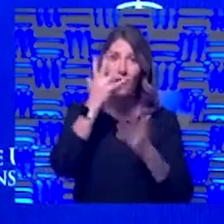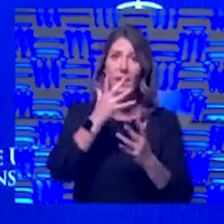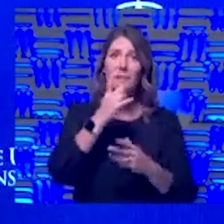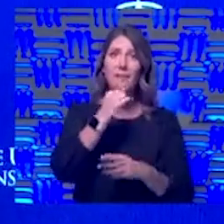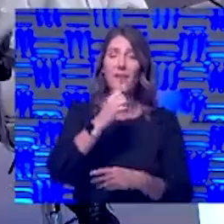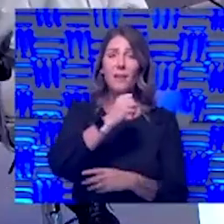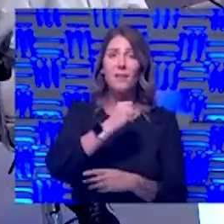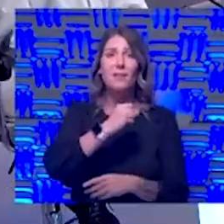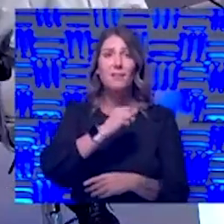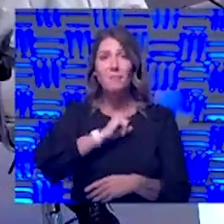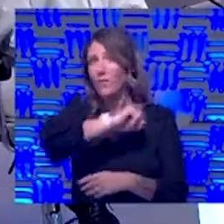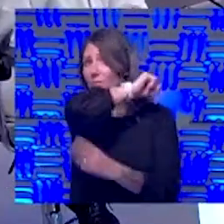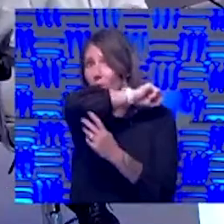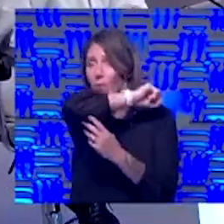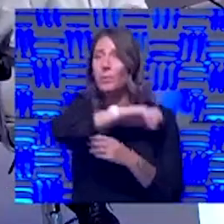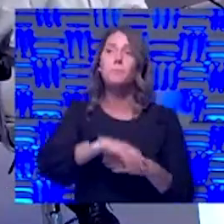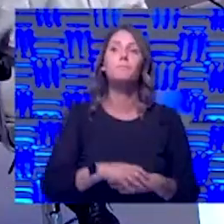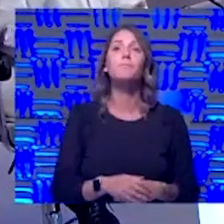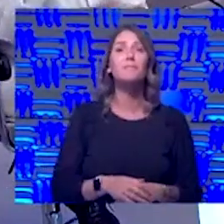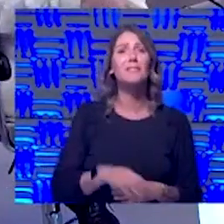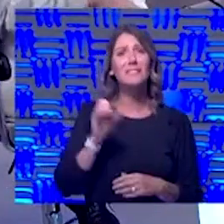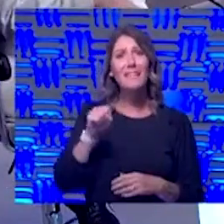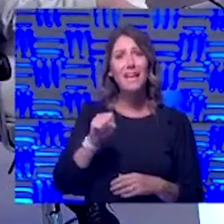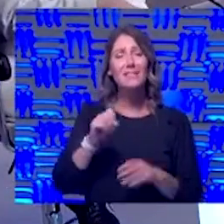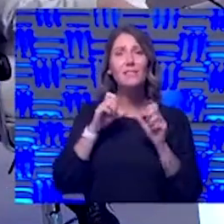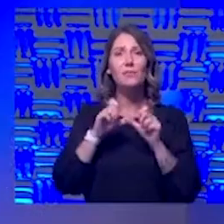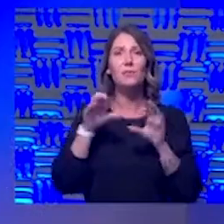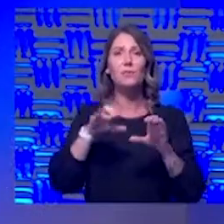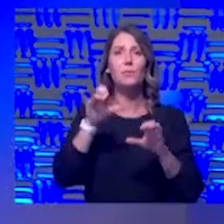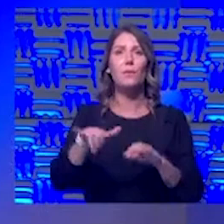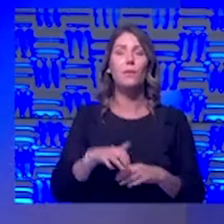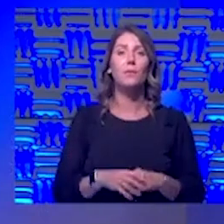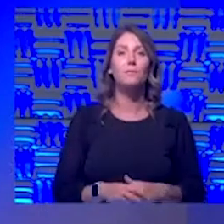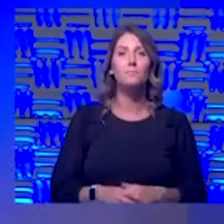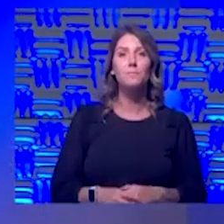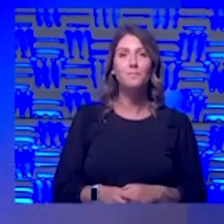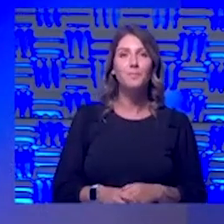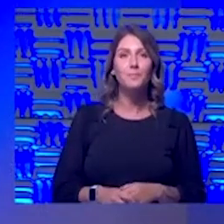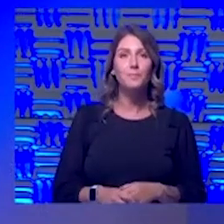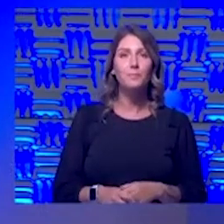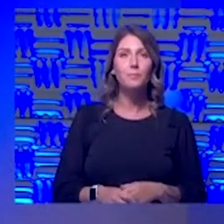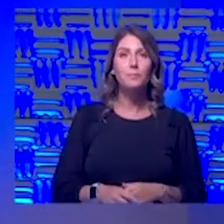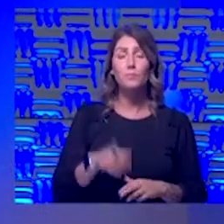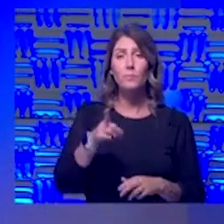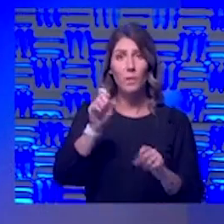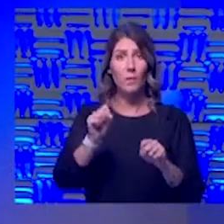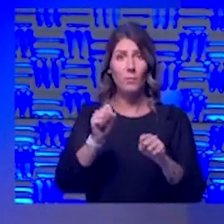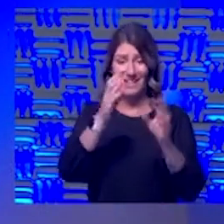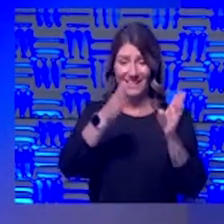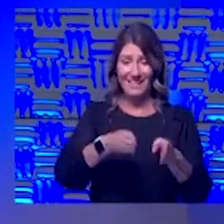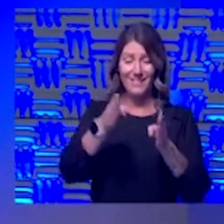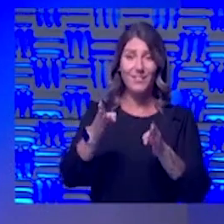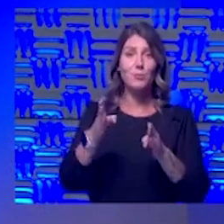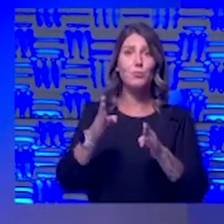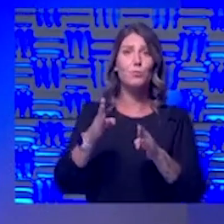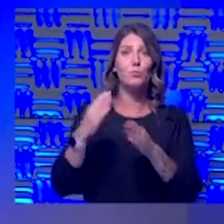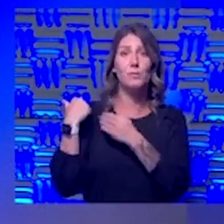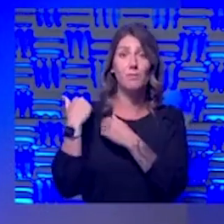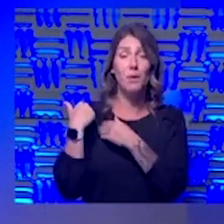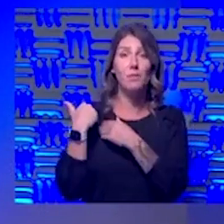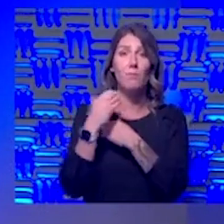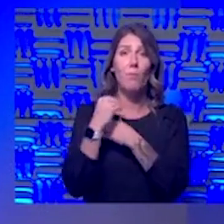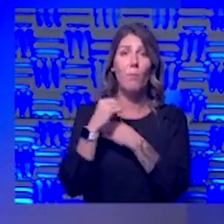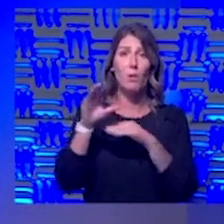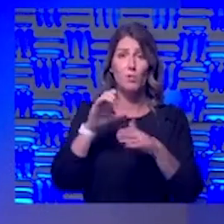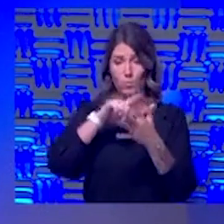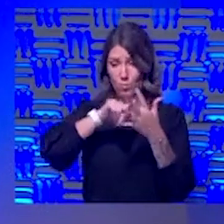into your elbow. Yeah, absolutely. Continue to do those things. You can be individually responsible and do all of